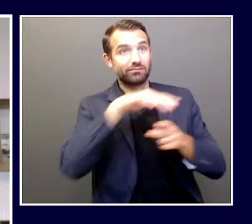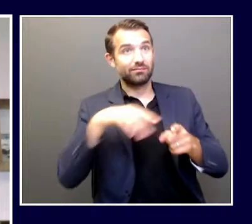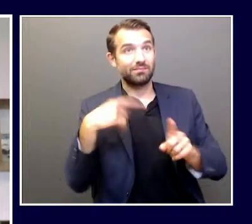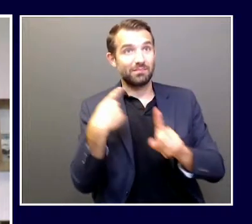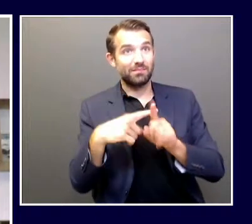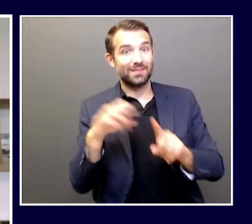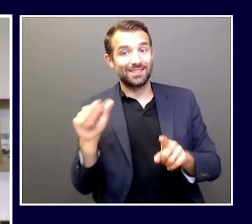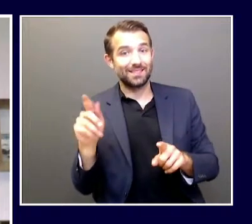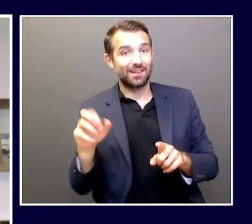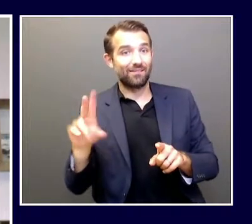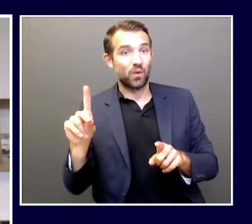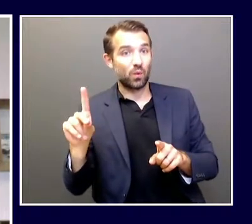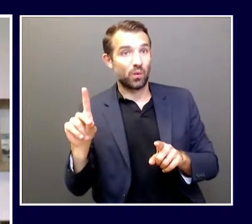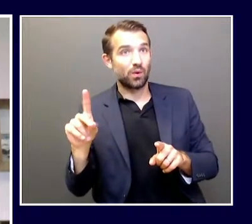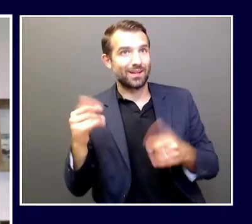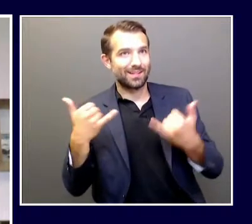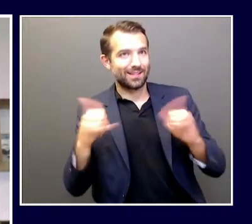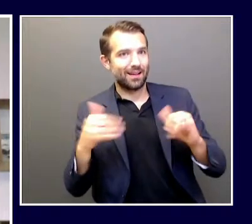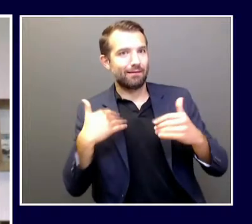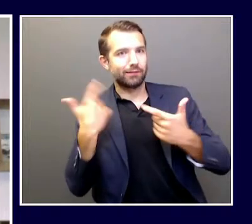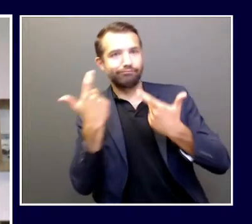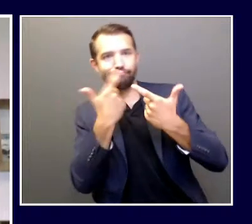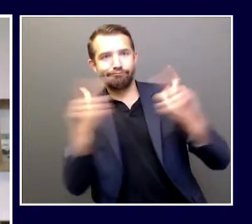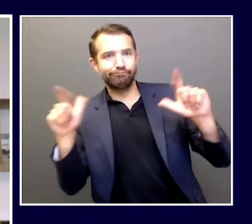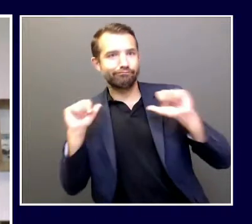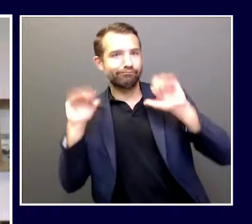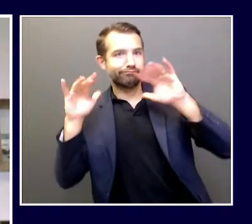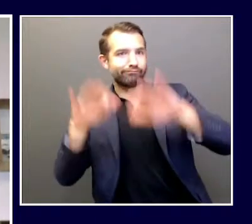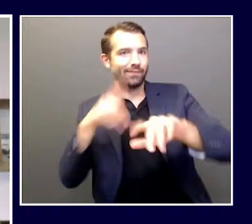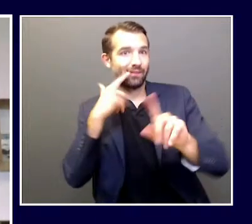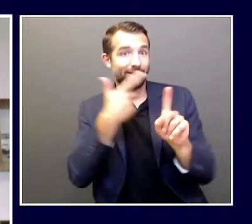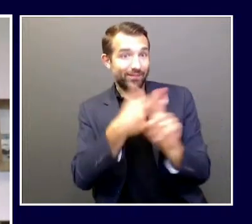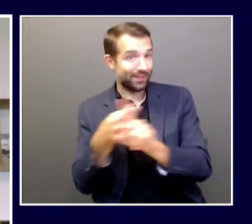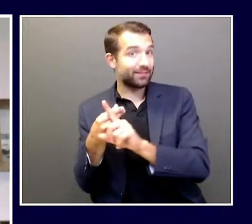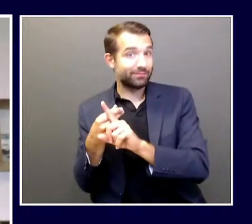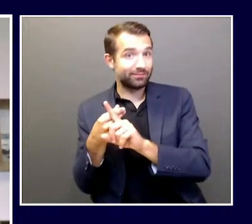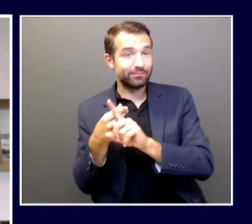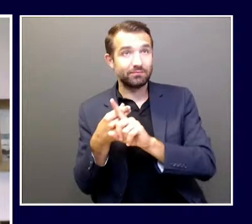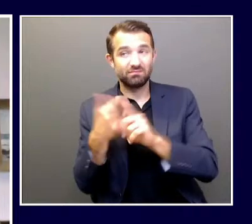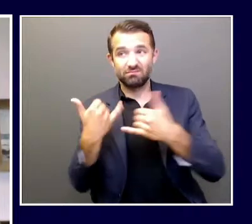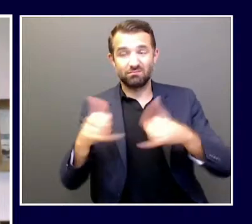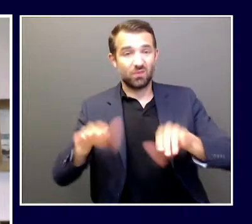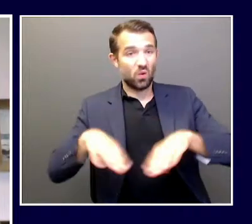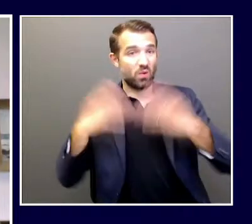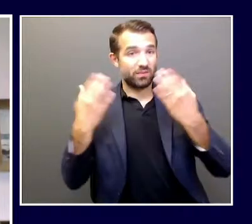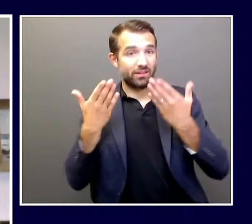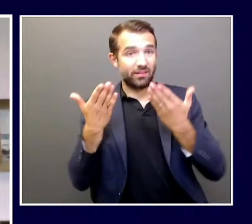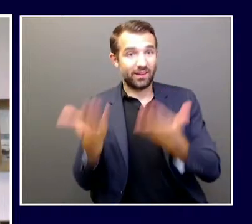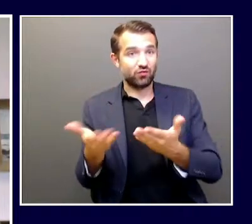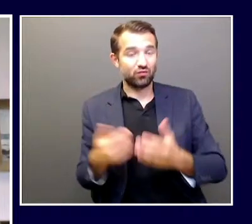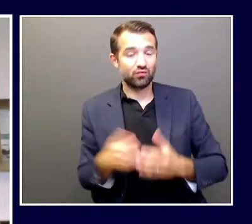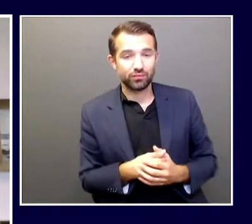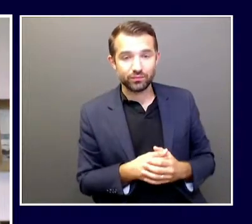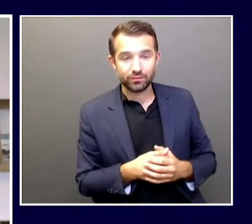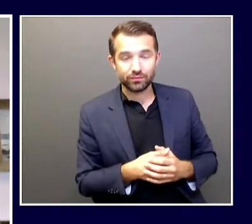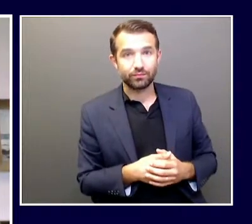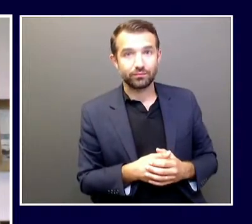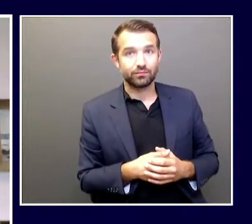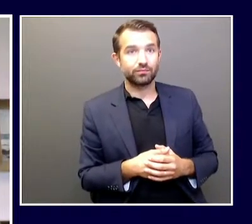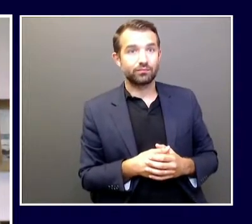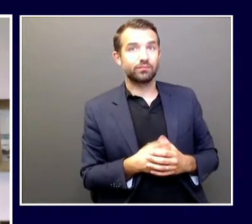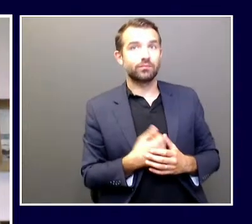doing some models and predictions. So much more to come on boosters, Amy. Great. Thank you. Yep. Over to Kevin Miller